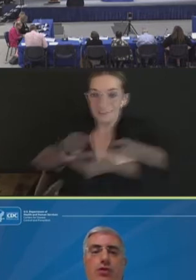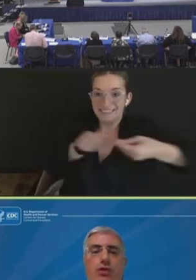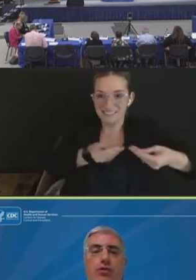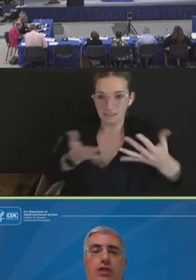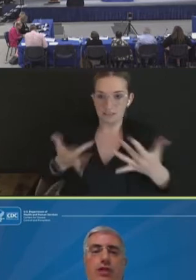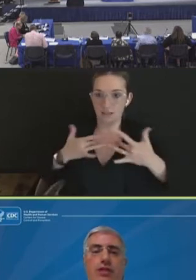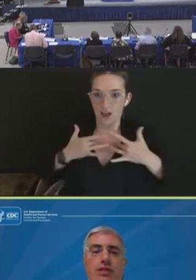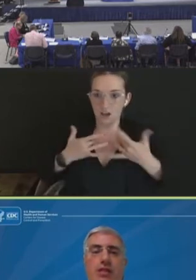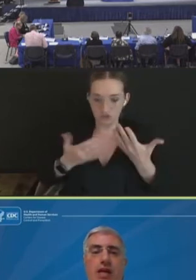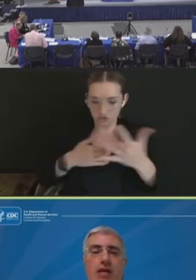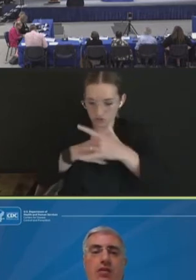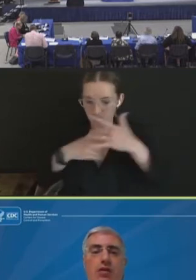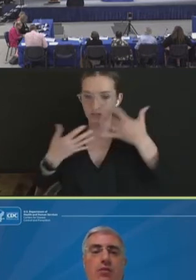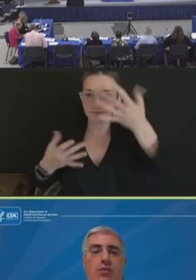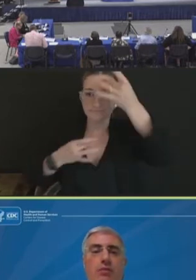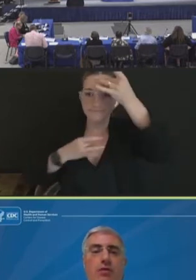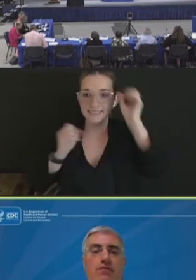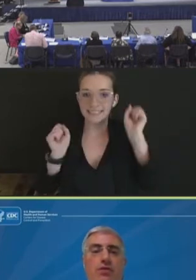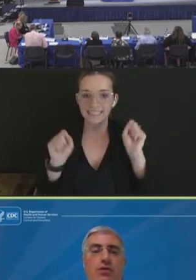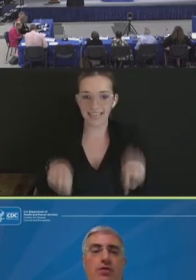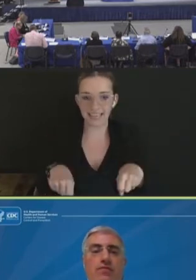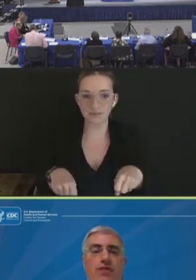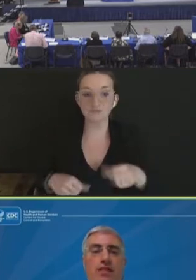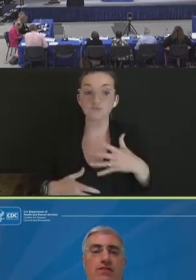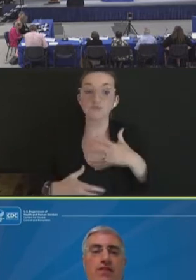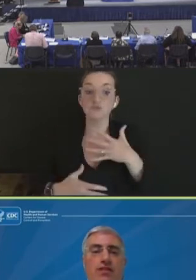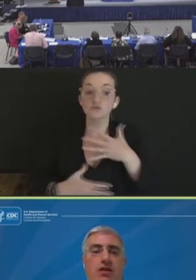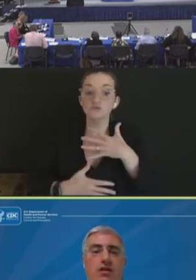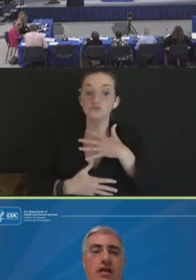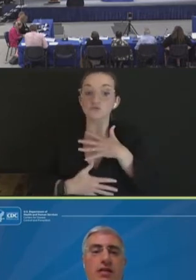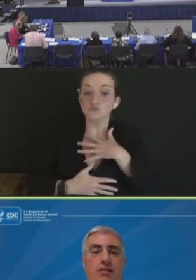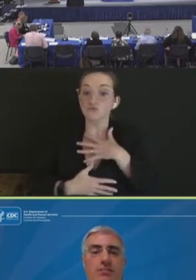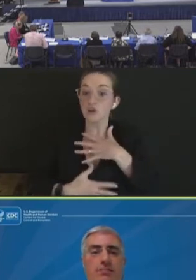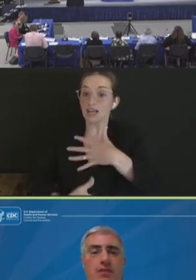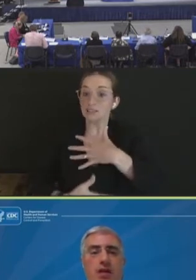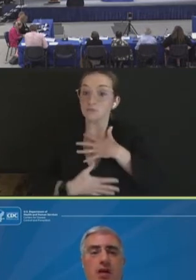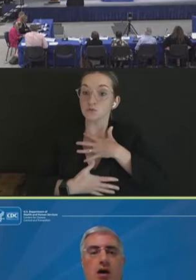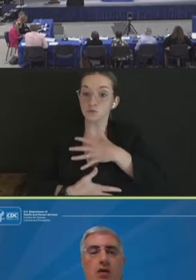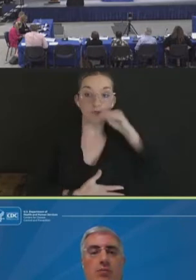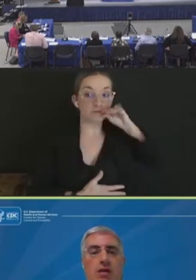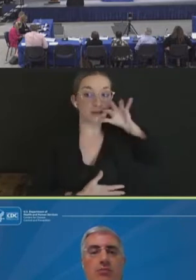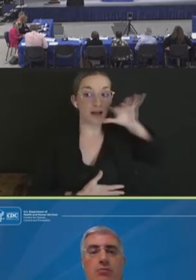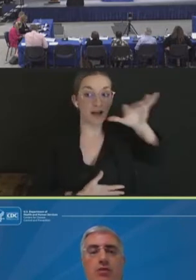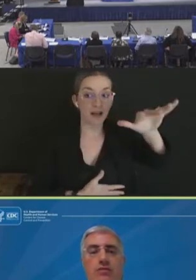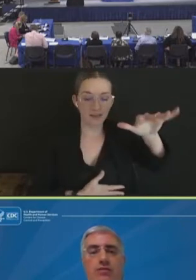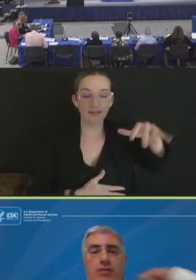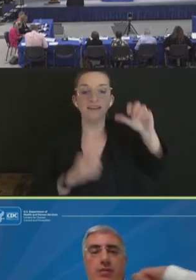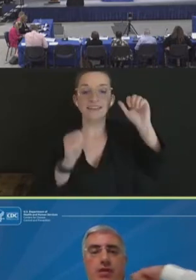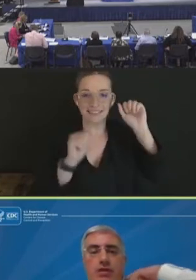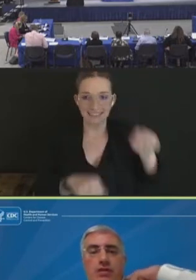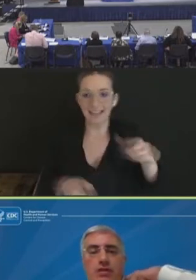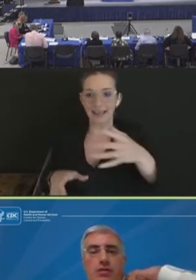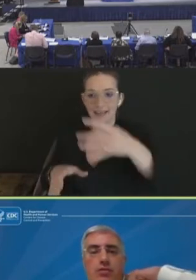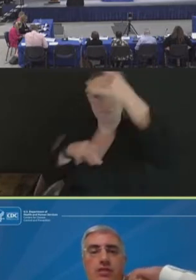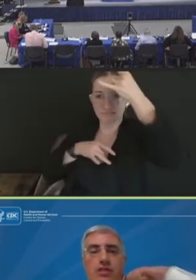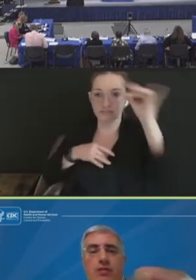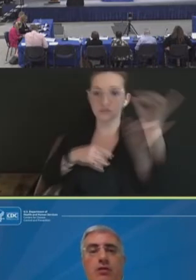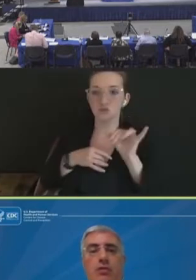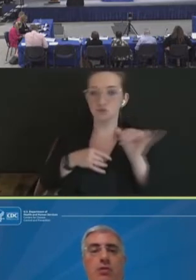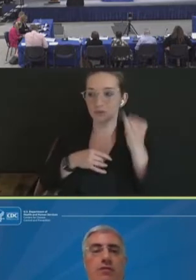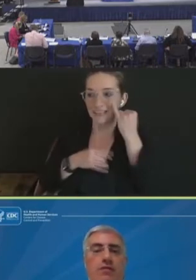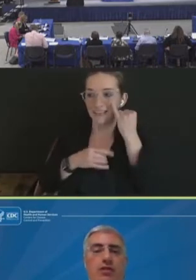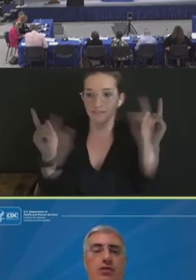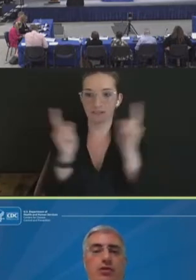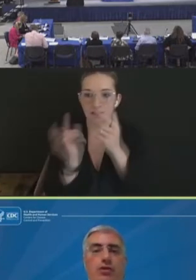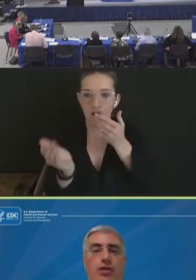respiratory secretions can occur when people have close face-to-face contact. Other possible modes of transmission, such as through semen